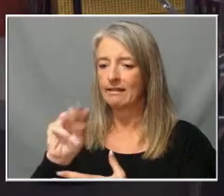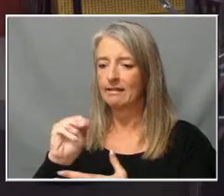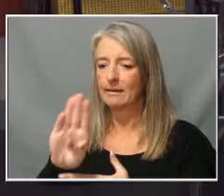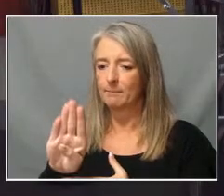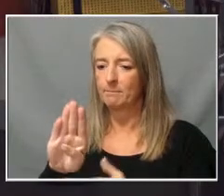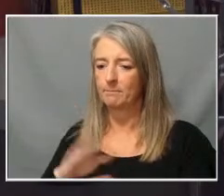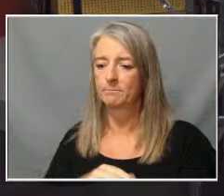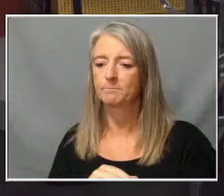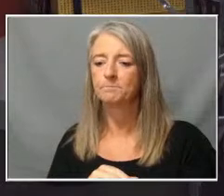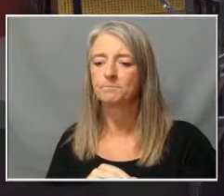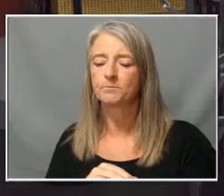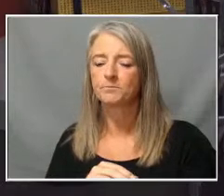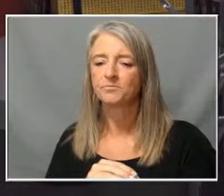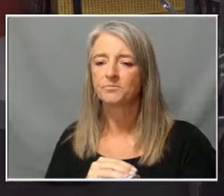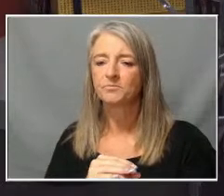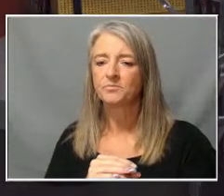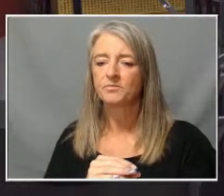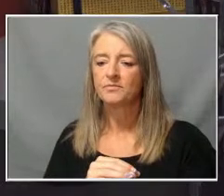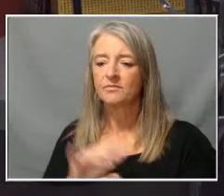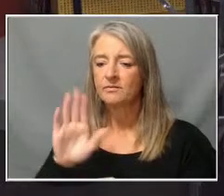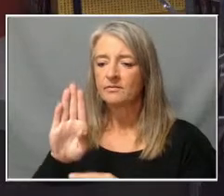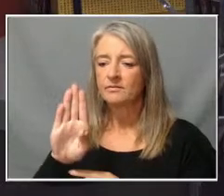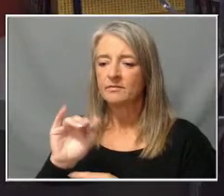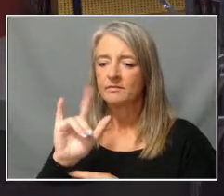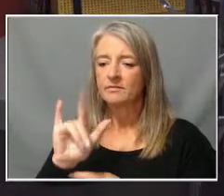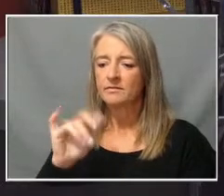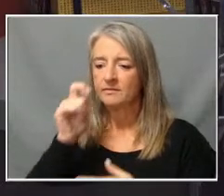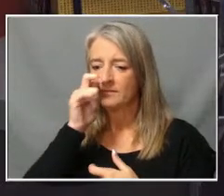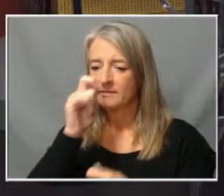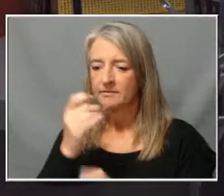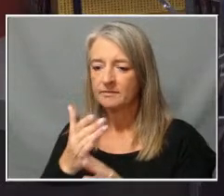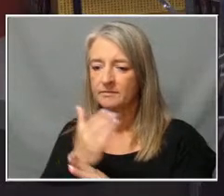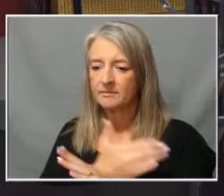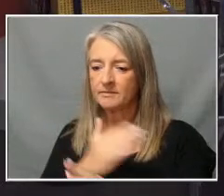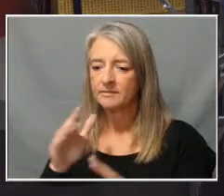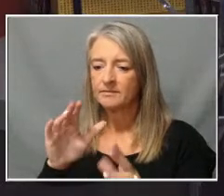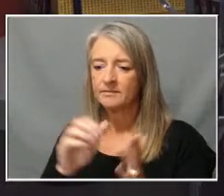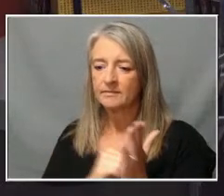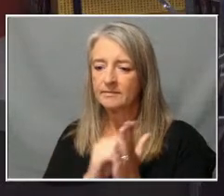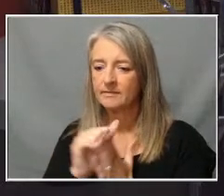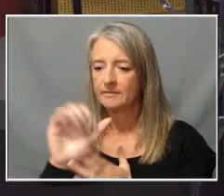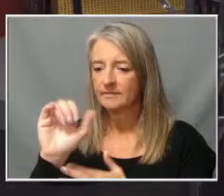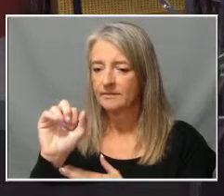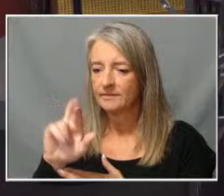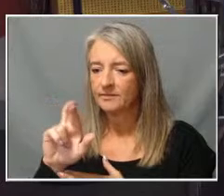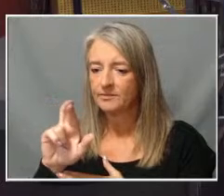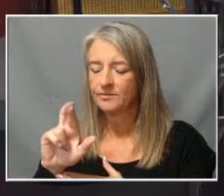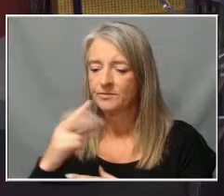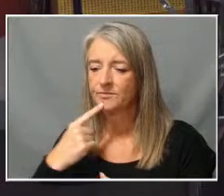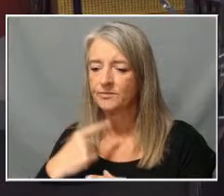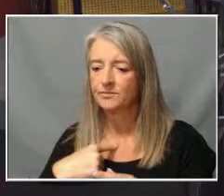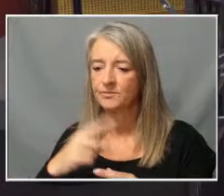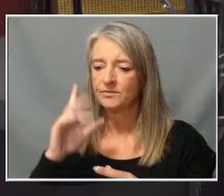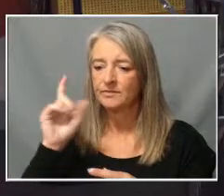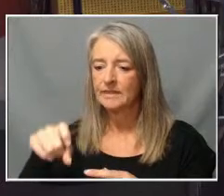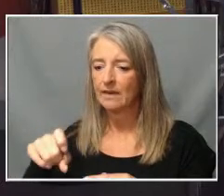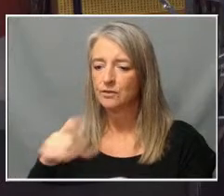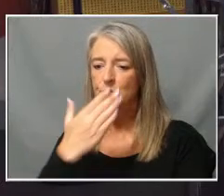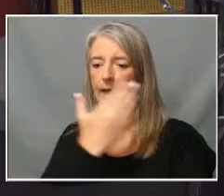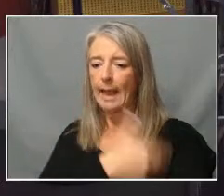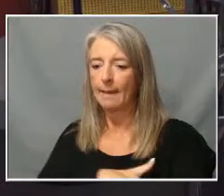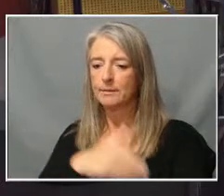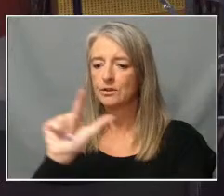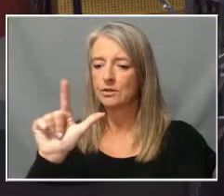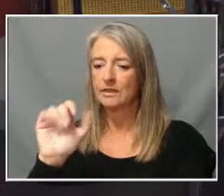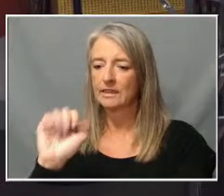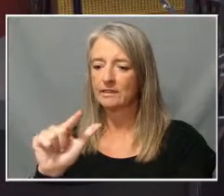had quite an interesting story that came even before you were diagnosed with cancer, but now you're told that you're going to have to amputate your limb. What was that